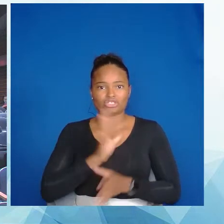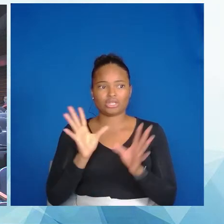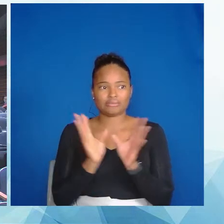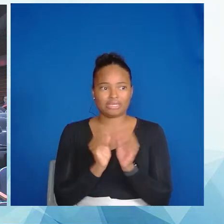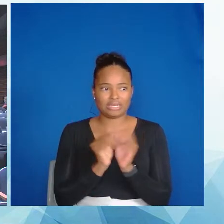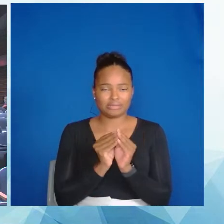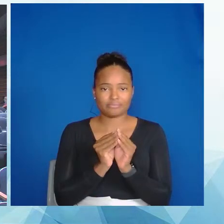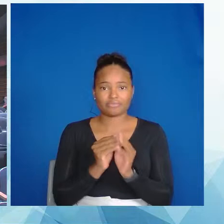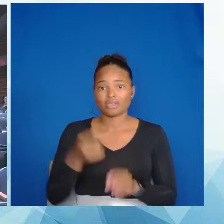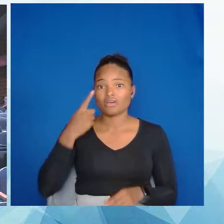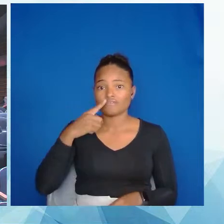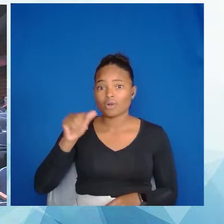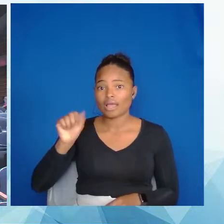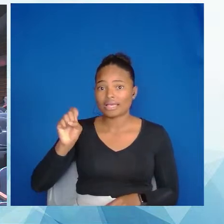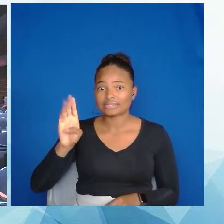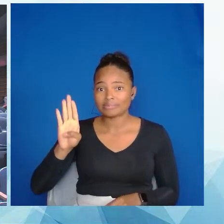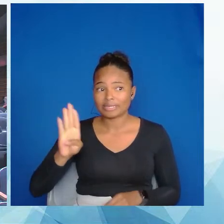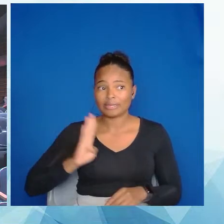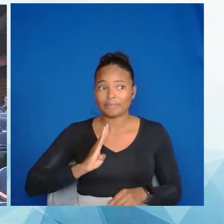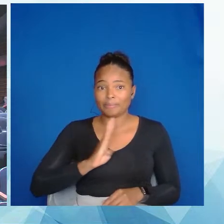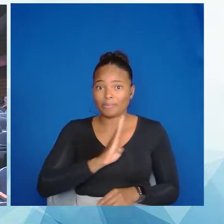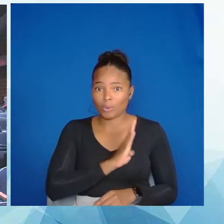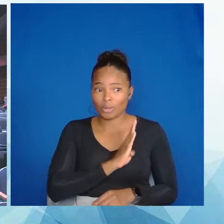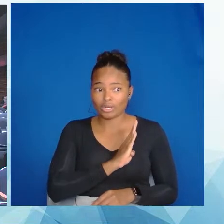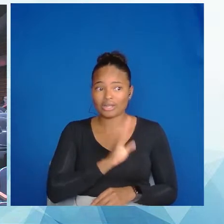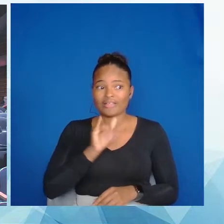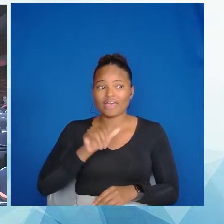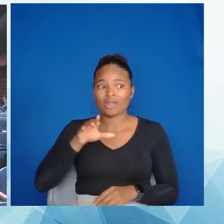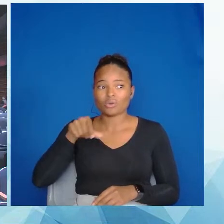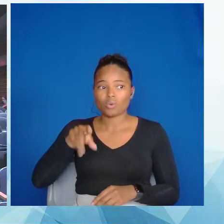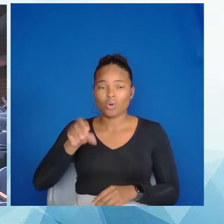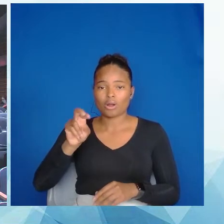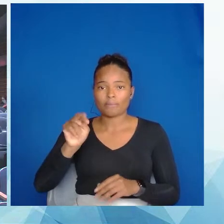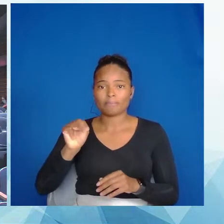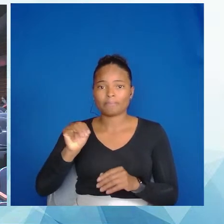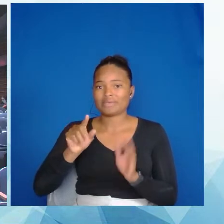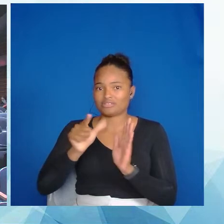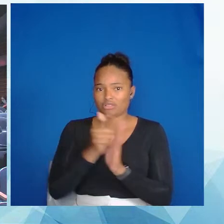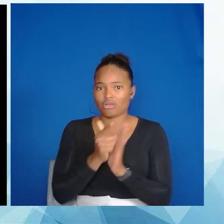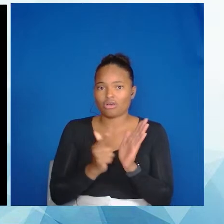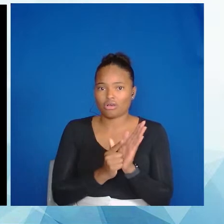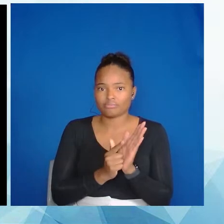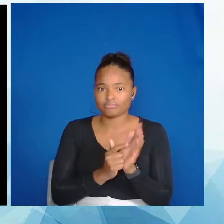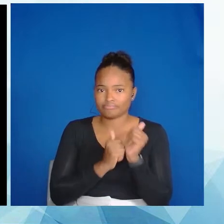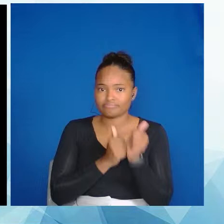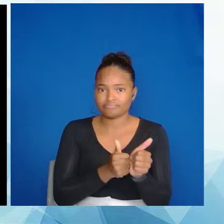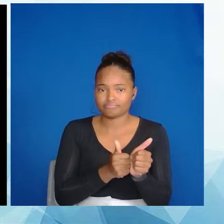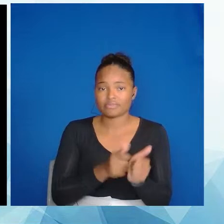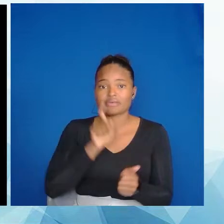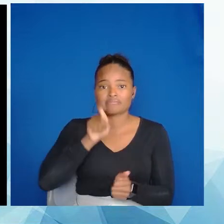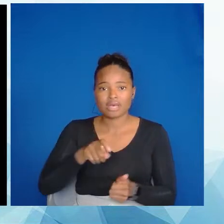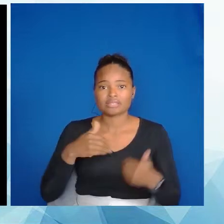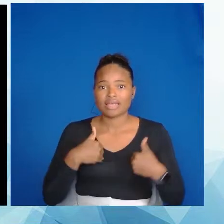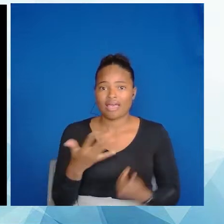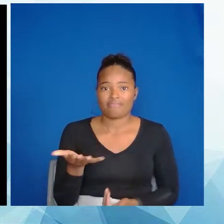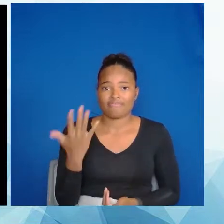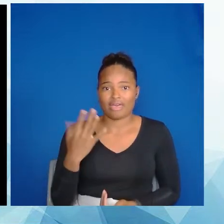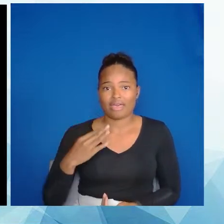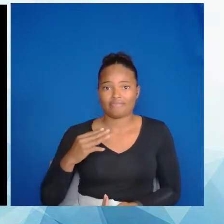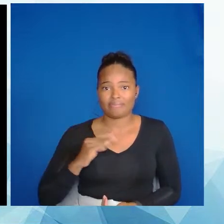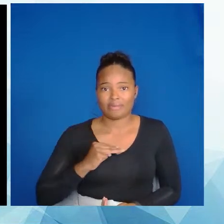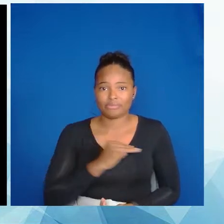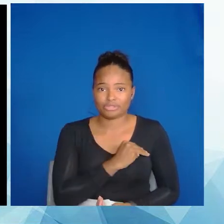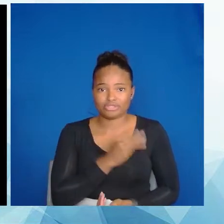ASDB board, the quorum is in statute. It says the quorum must have 5 members. So in order to have a